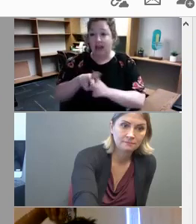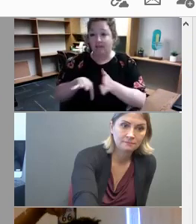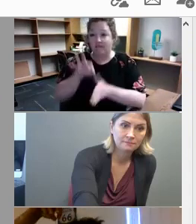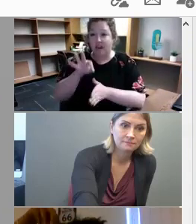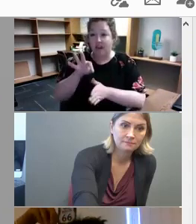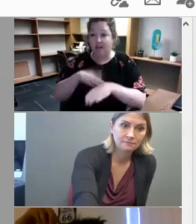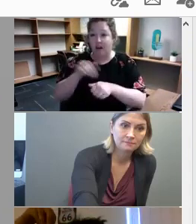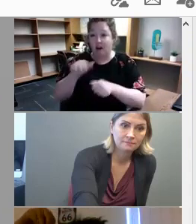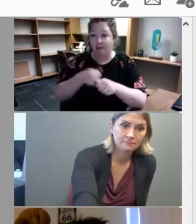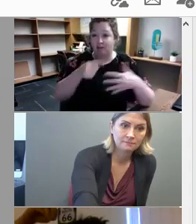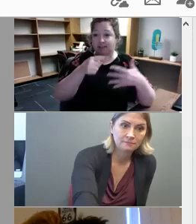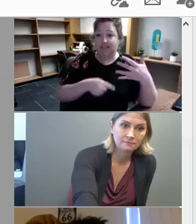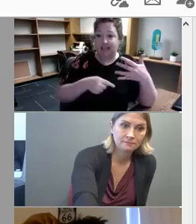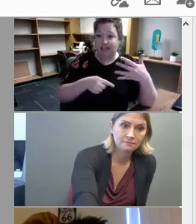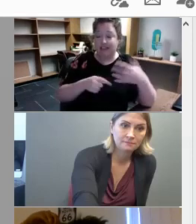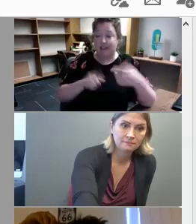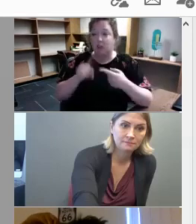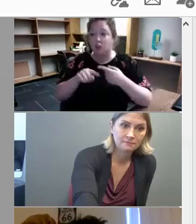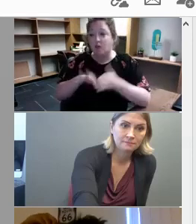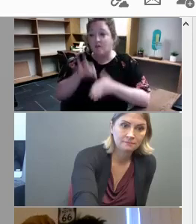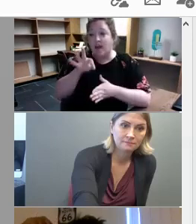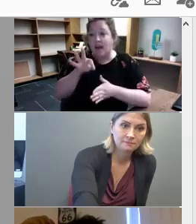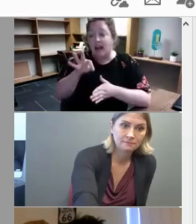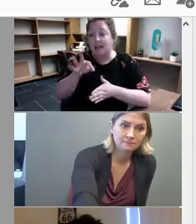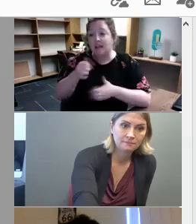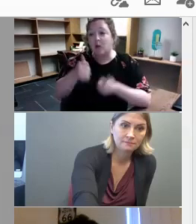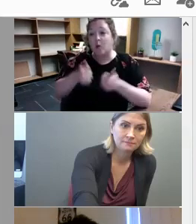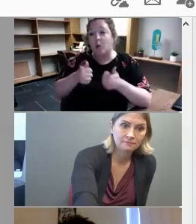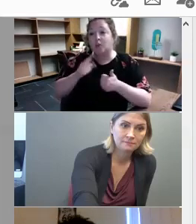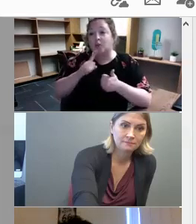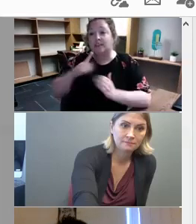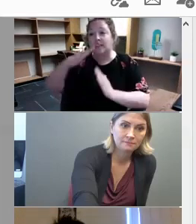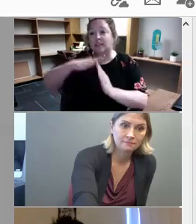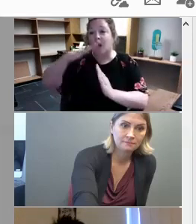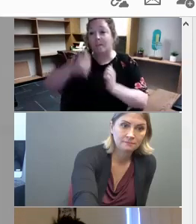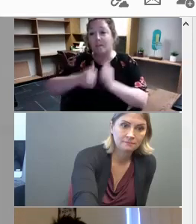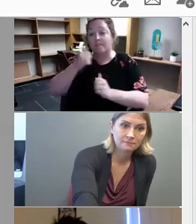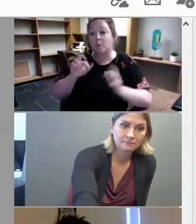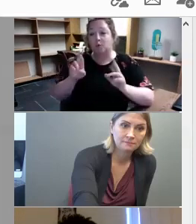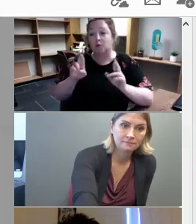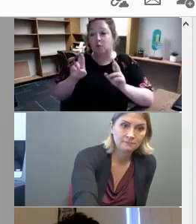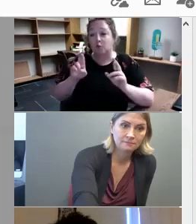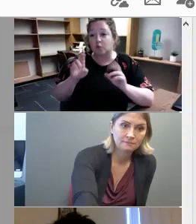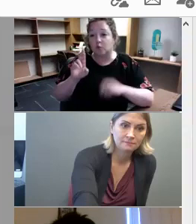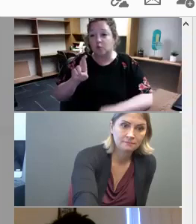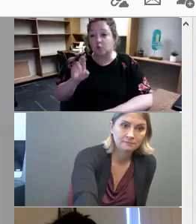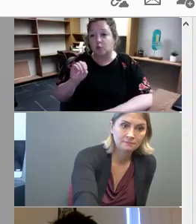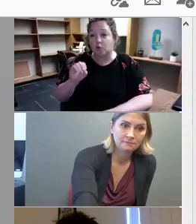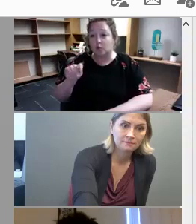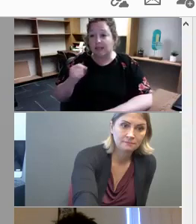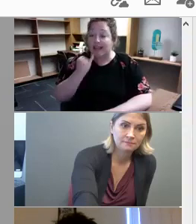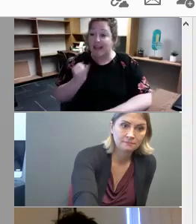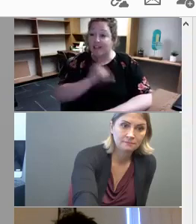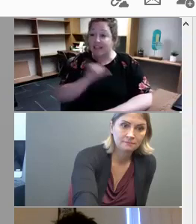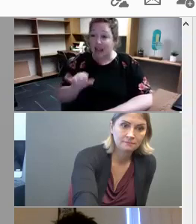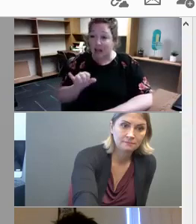grandparent or their topmost root node. And if those two topmost root nodes are the same, then they belong to the same set. And we have to do